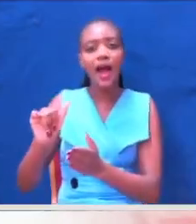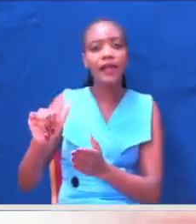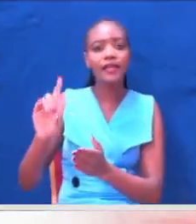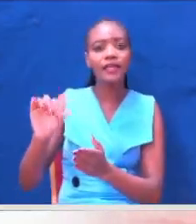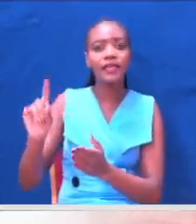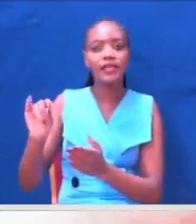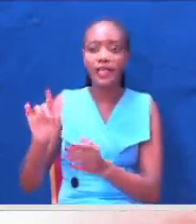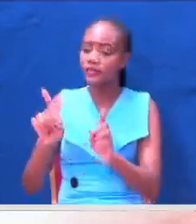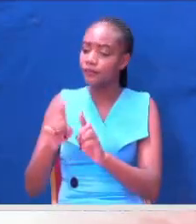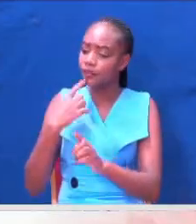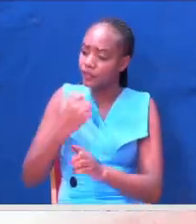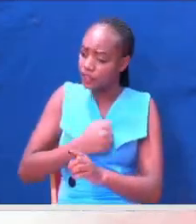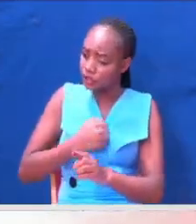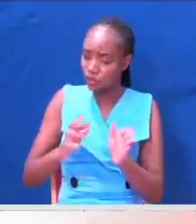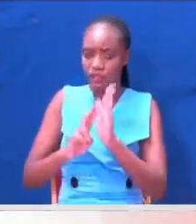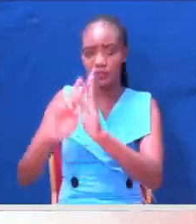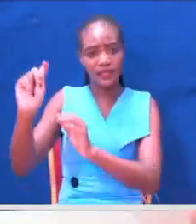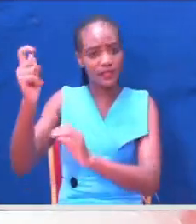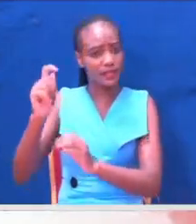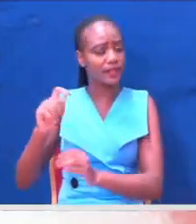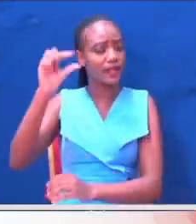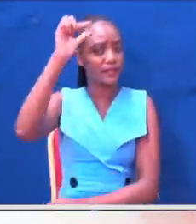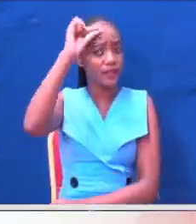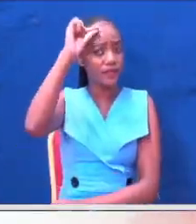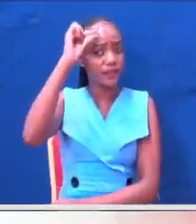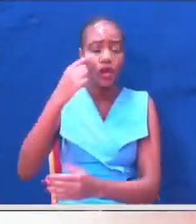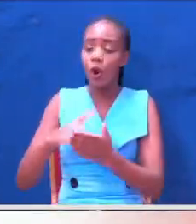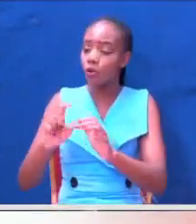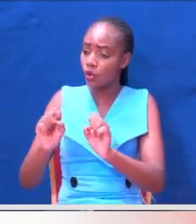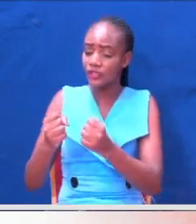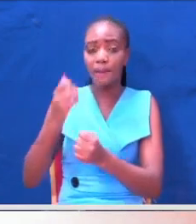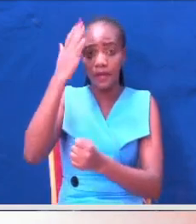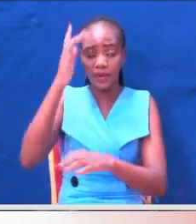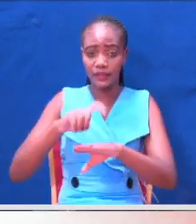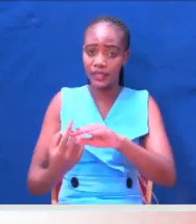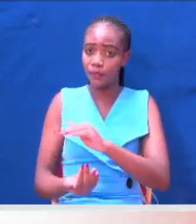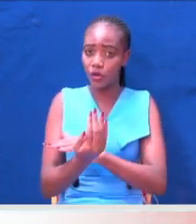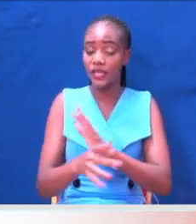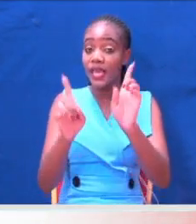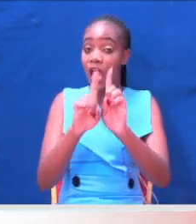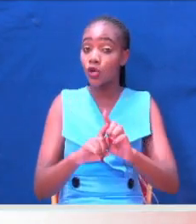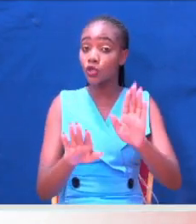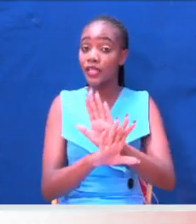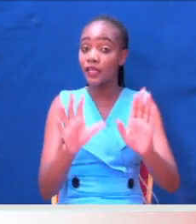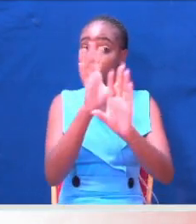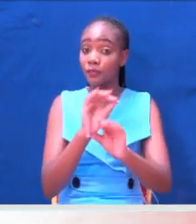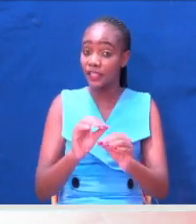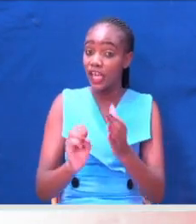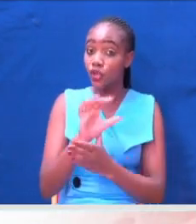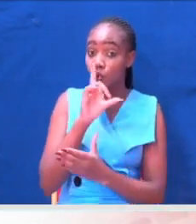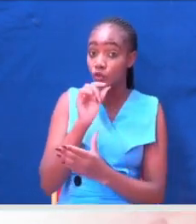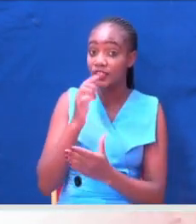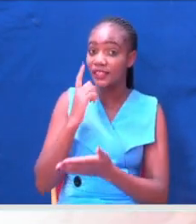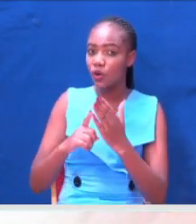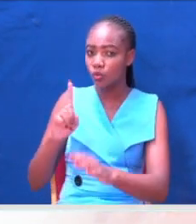and apologized on behalf of the Kenyan government on what befell him Monday morning. The DP tweeted, and I quote,